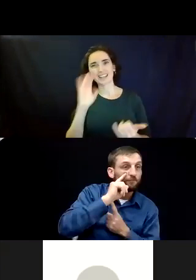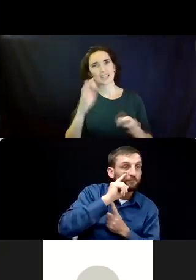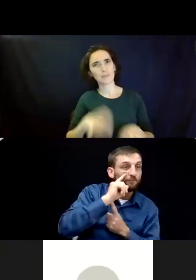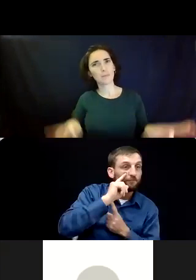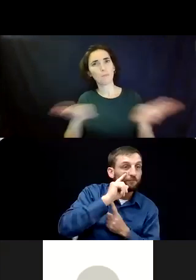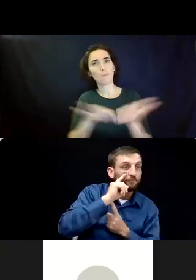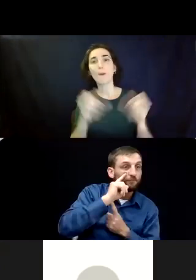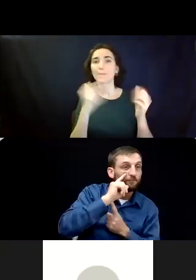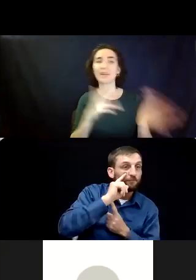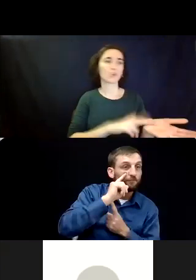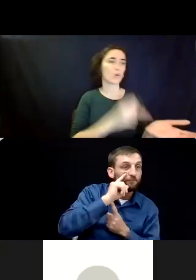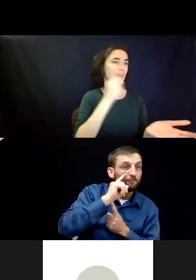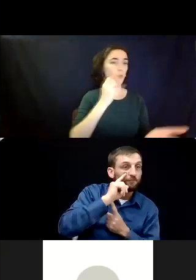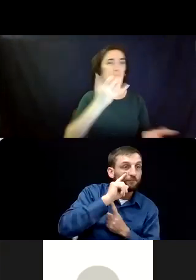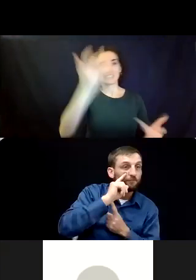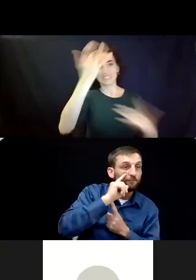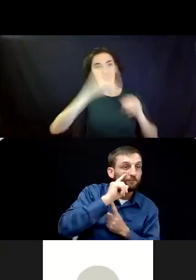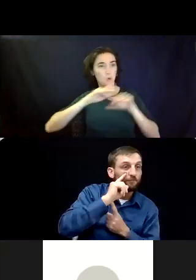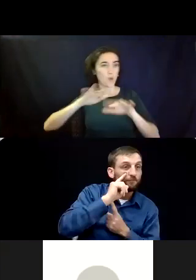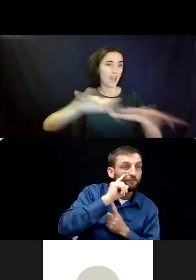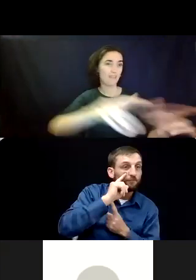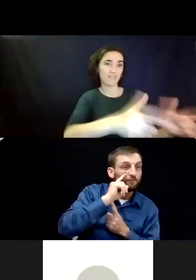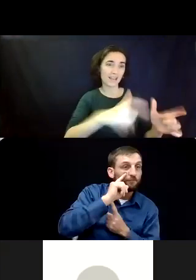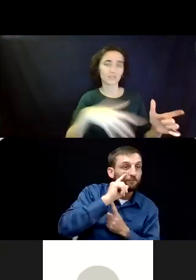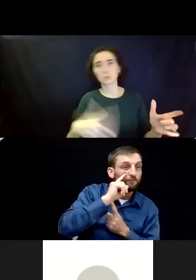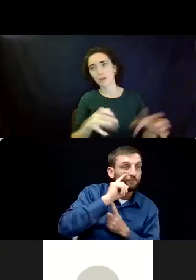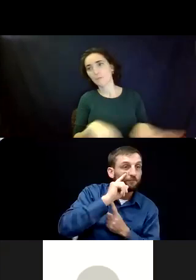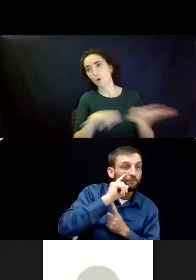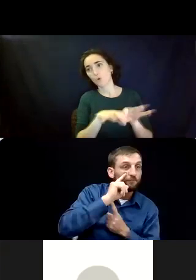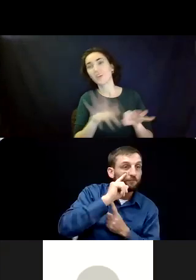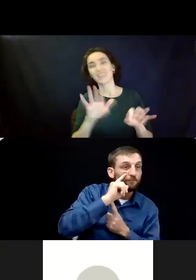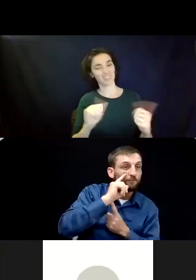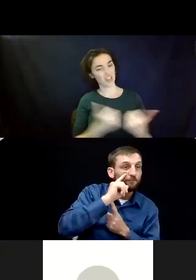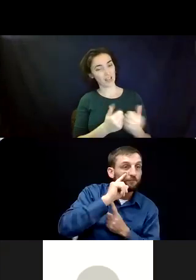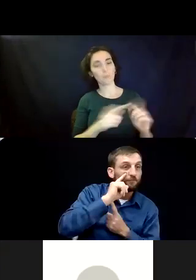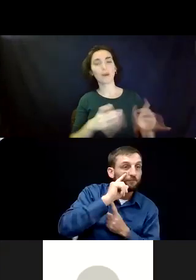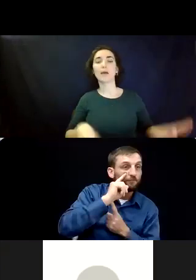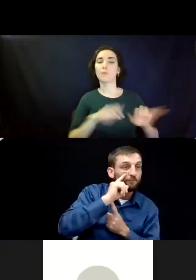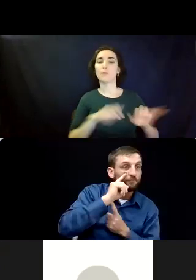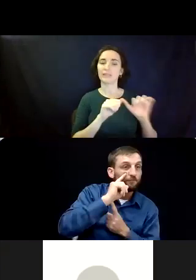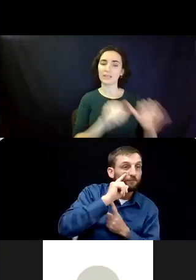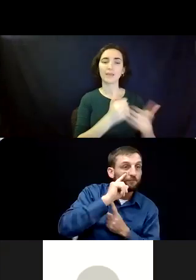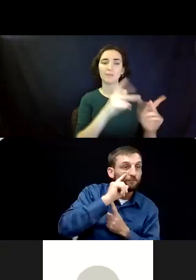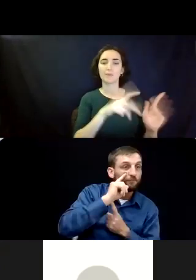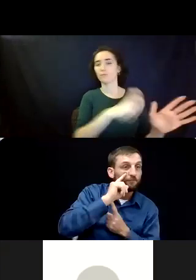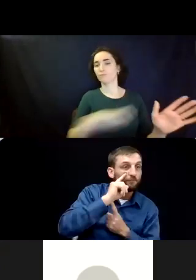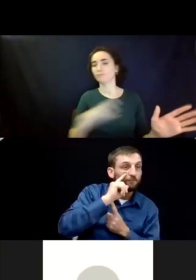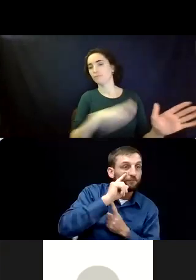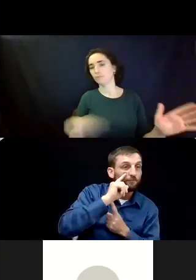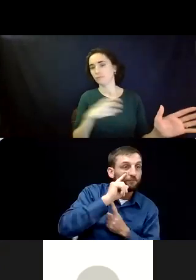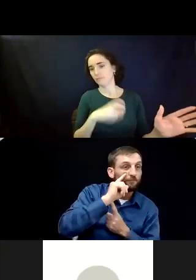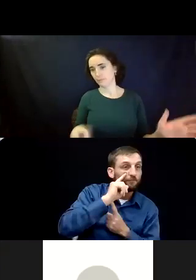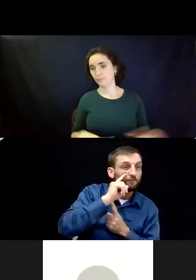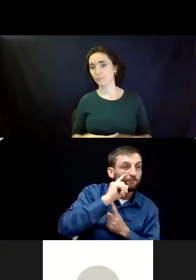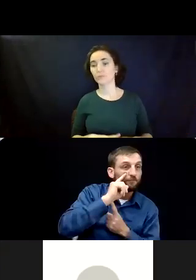homes have been such an issue. There have been challenges around that, but we felt it was important to continue. Those are kind of the highlights of what I